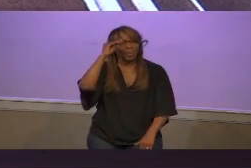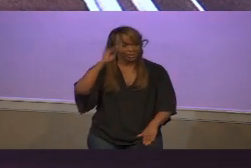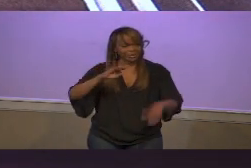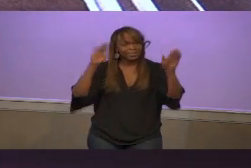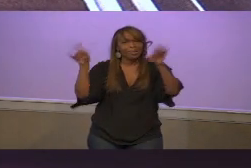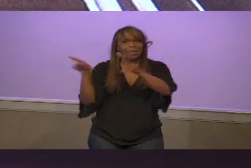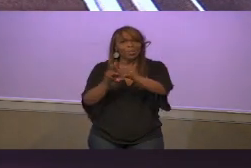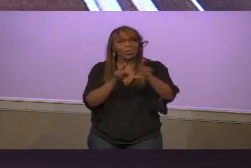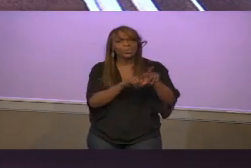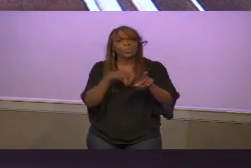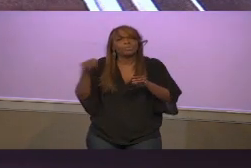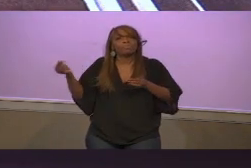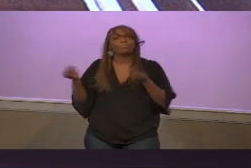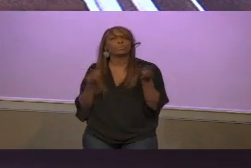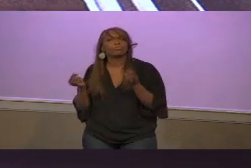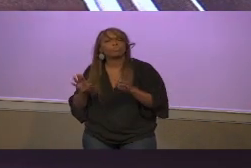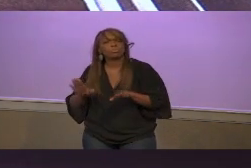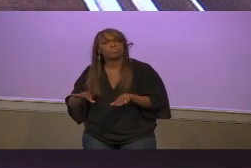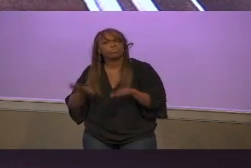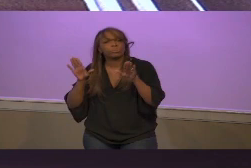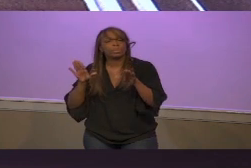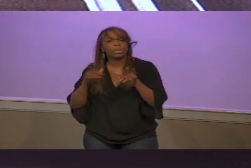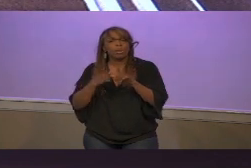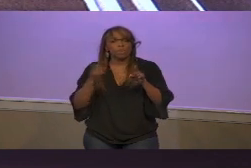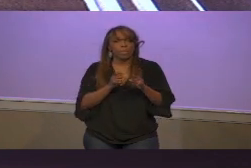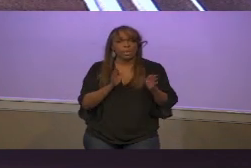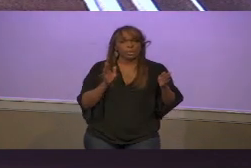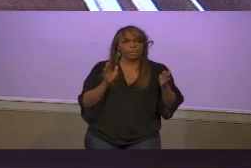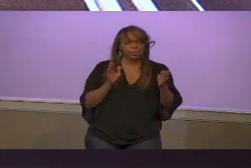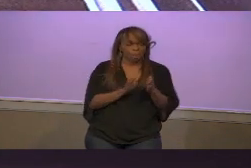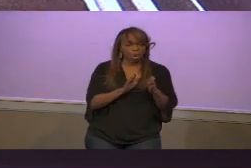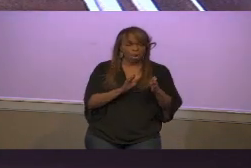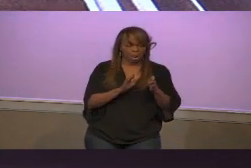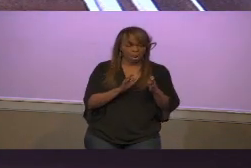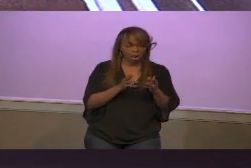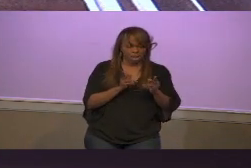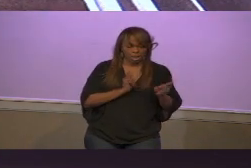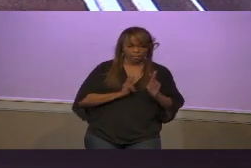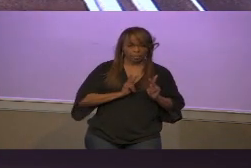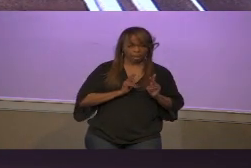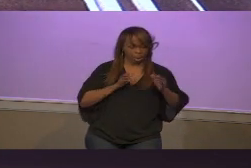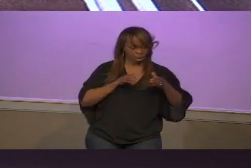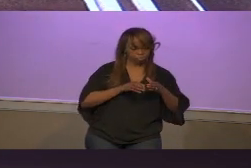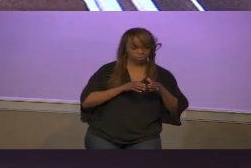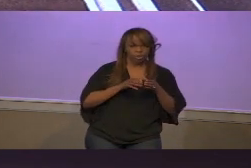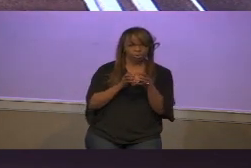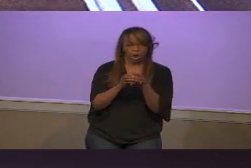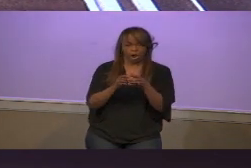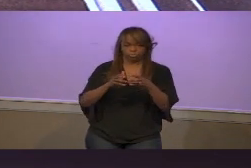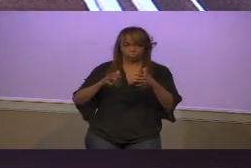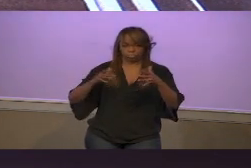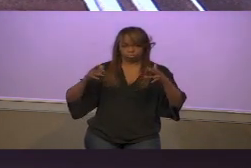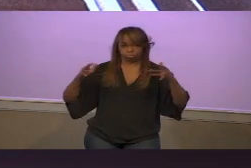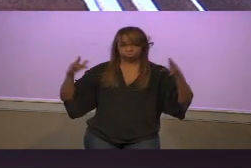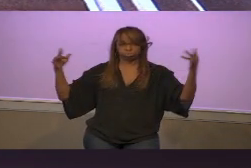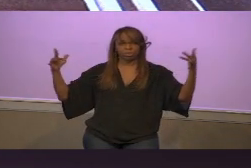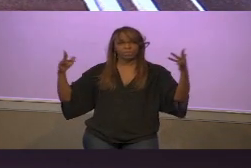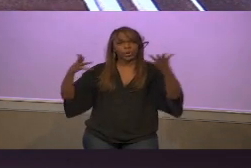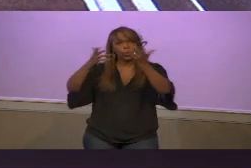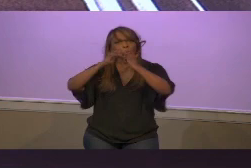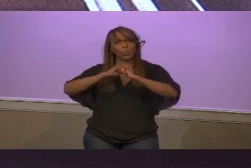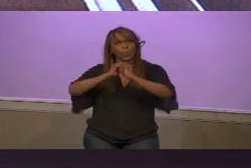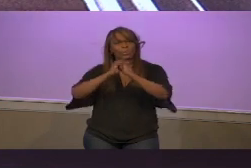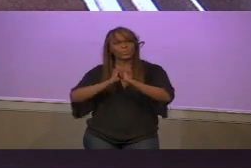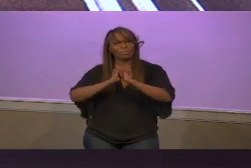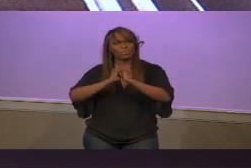to raise up a ministry that went from a small nucleus of people to a large group of worshipers